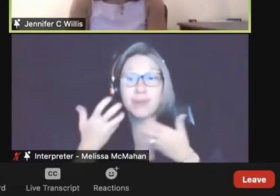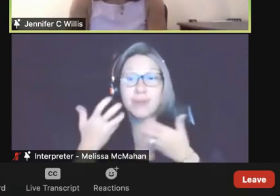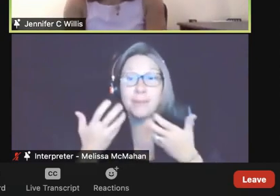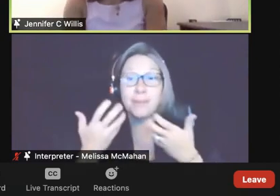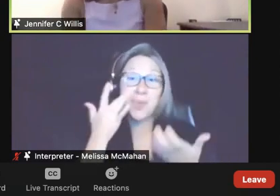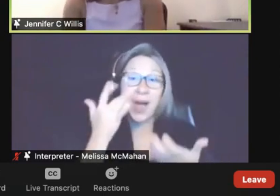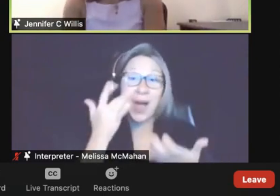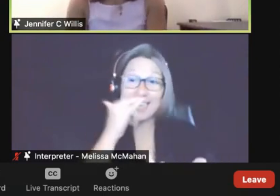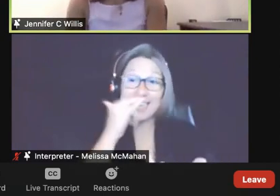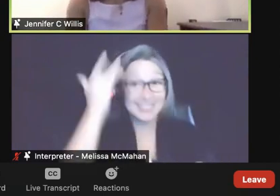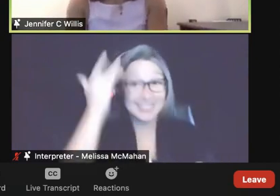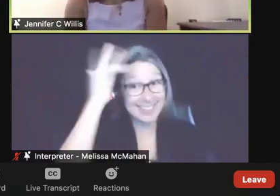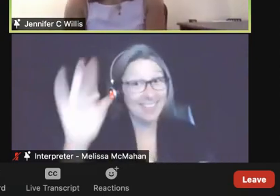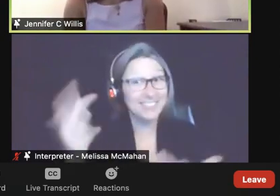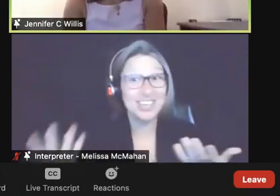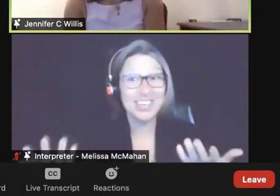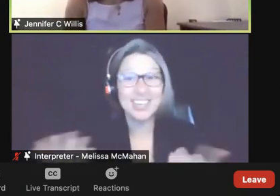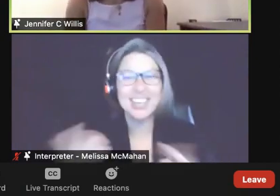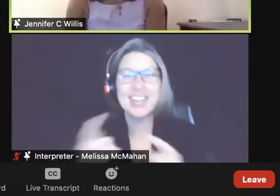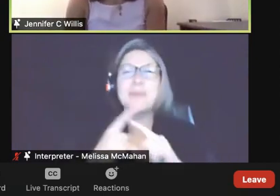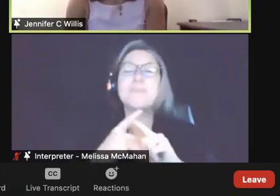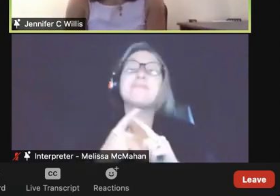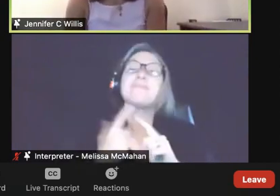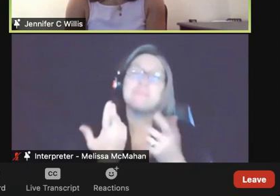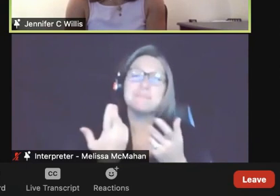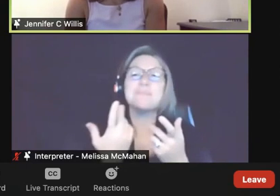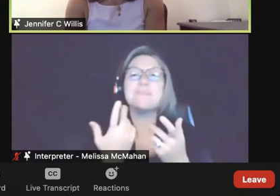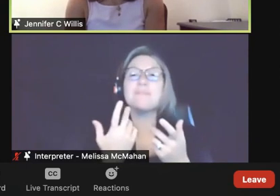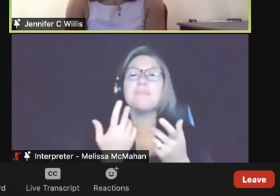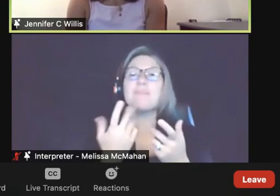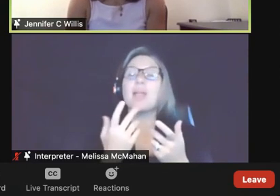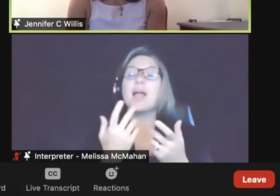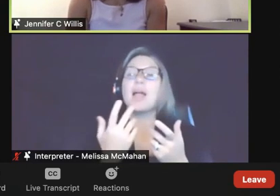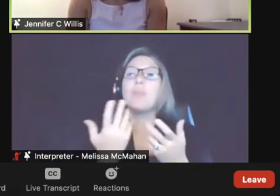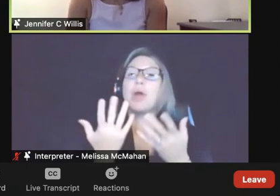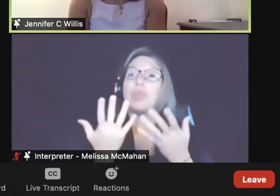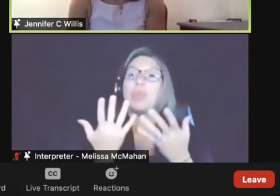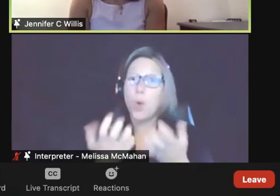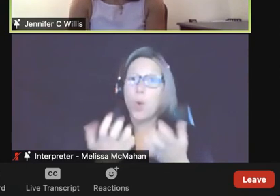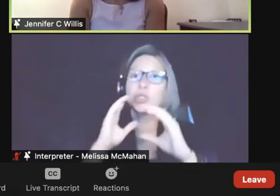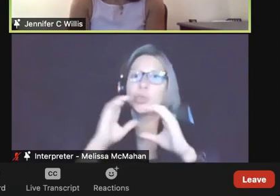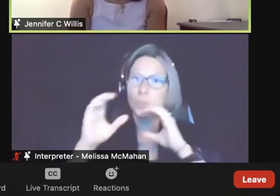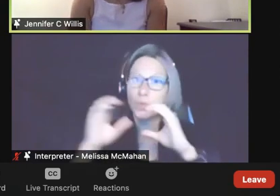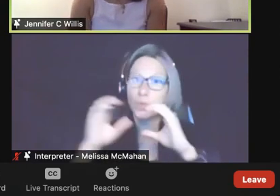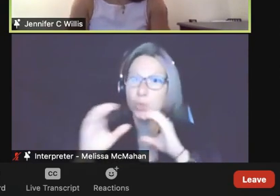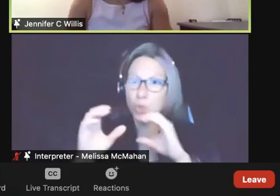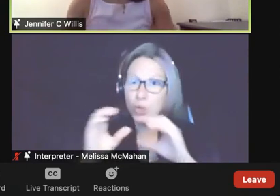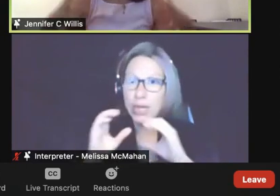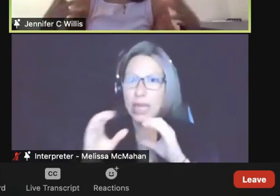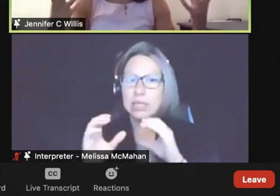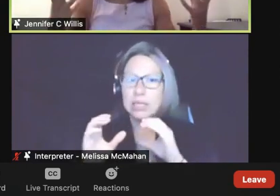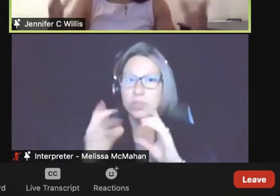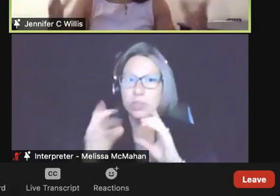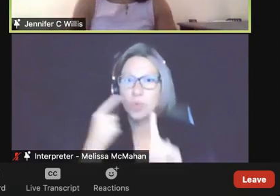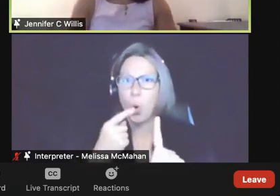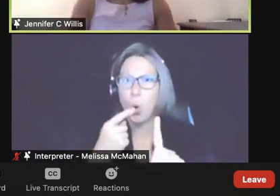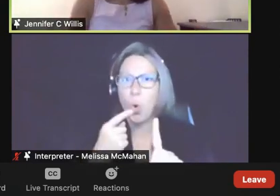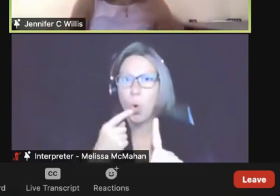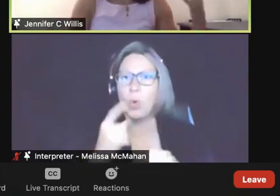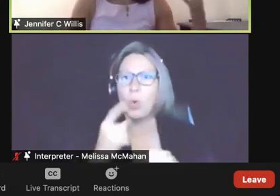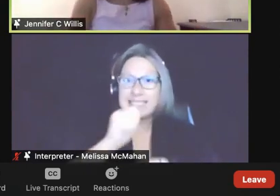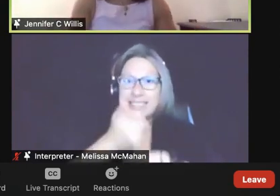are very clever, so in not having to communicate and ask for things, but setting up that